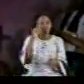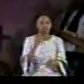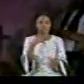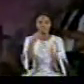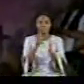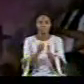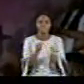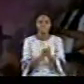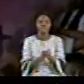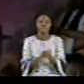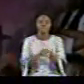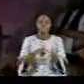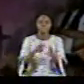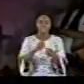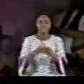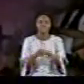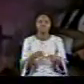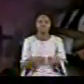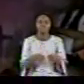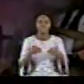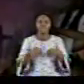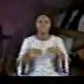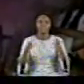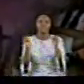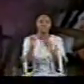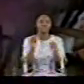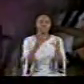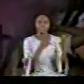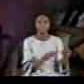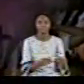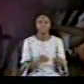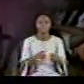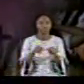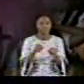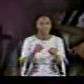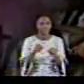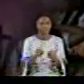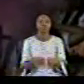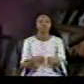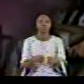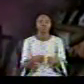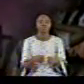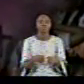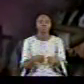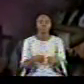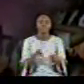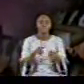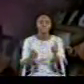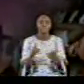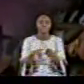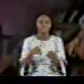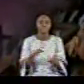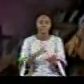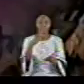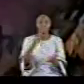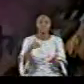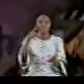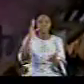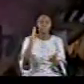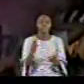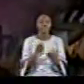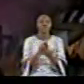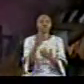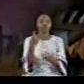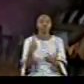had to continue treating it like that but to the glory of the law during the december 20 20 21 great